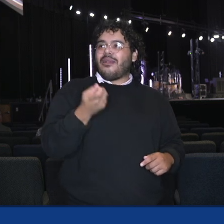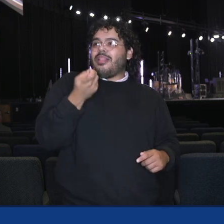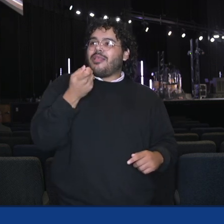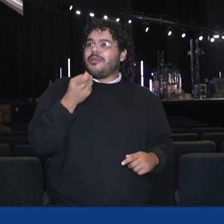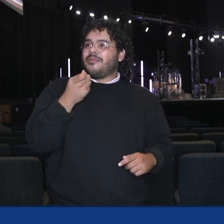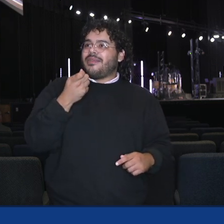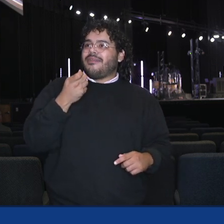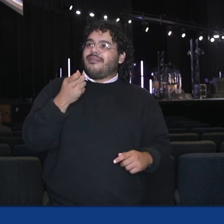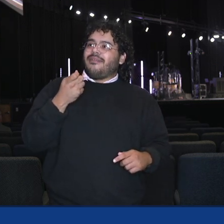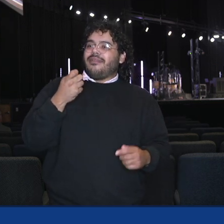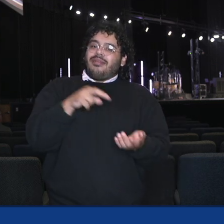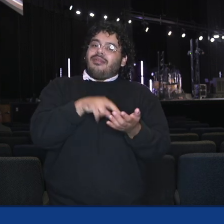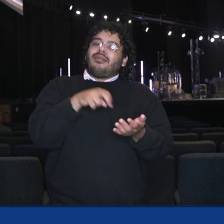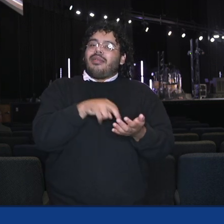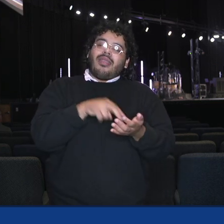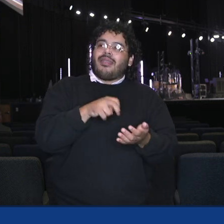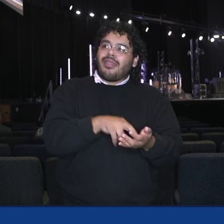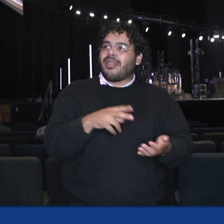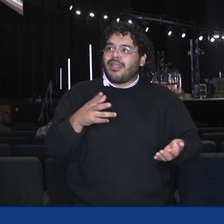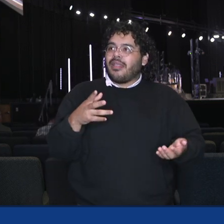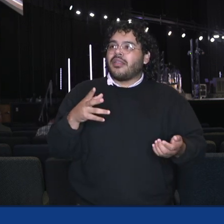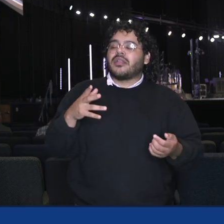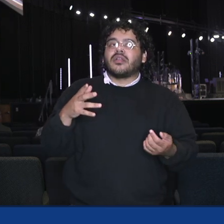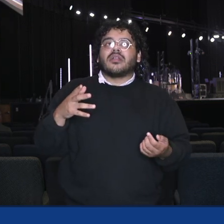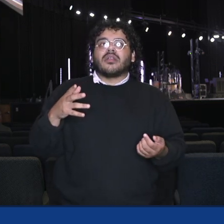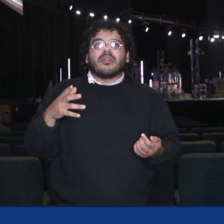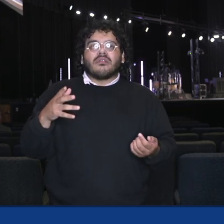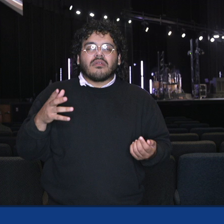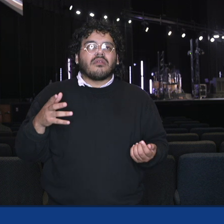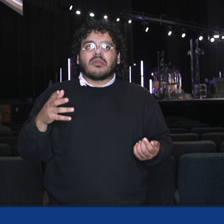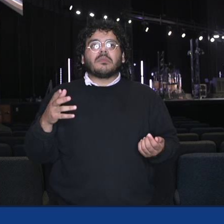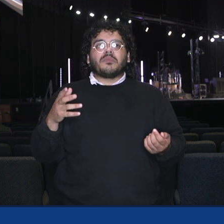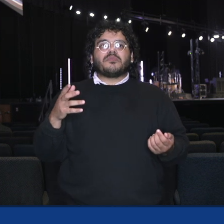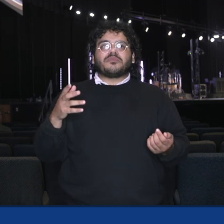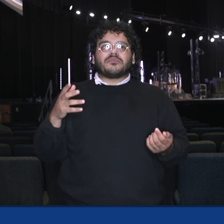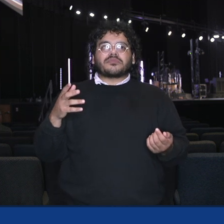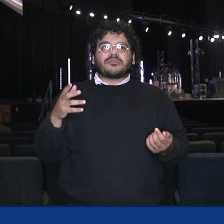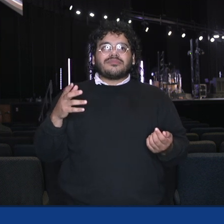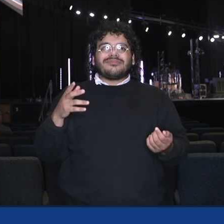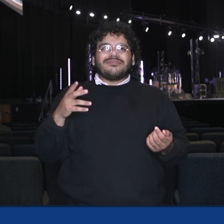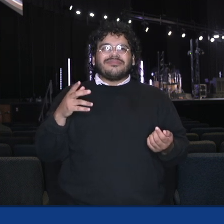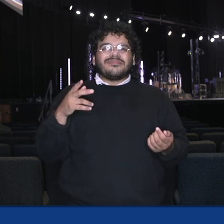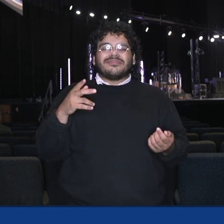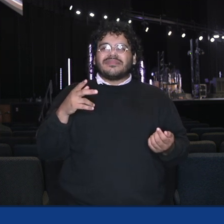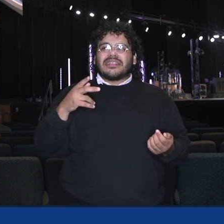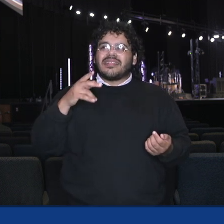this is a normal way of relating to spiritual realities. It's not the case in